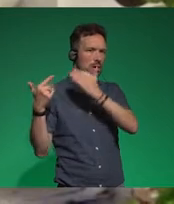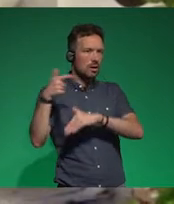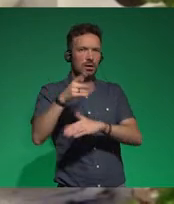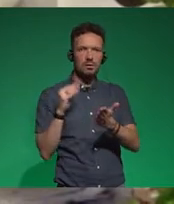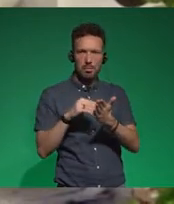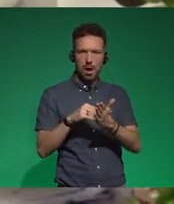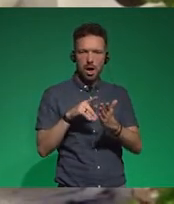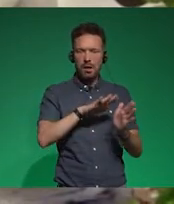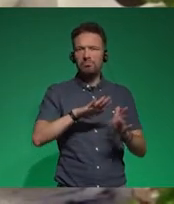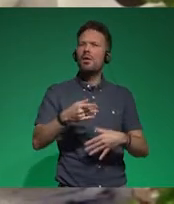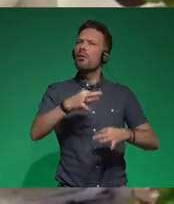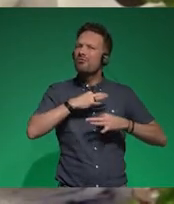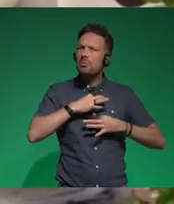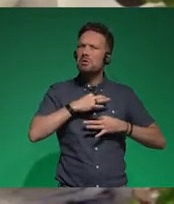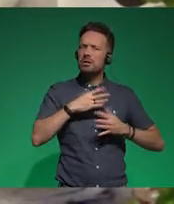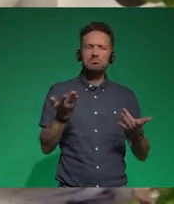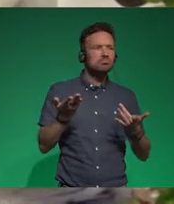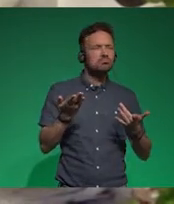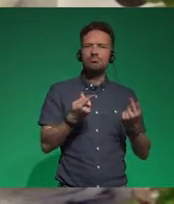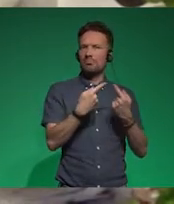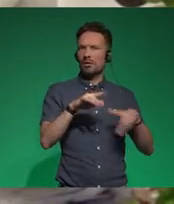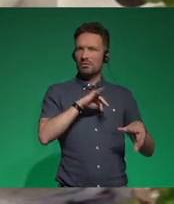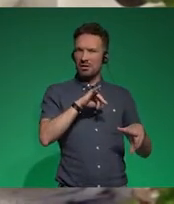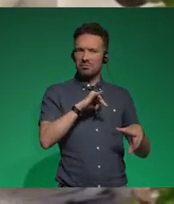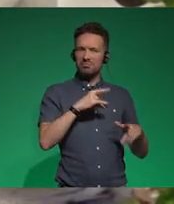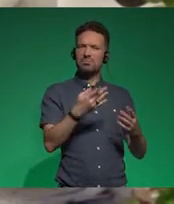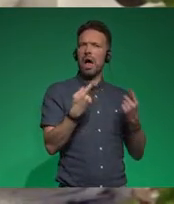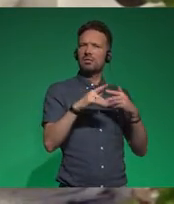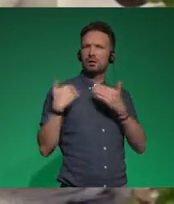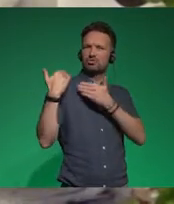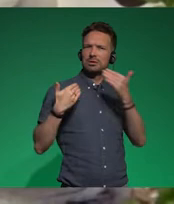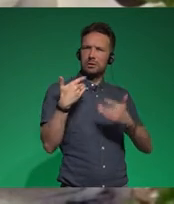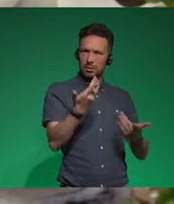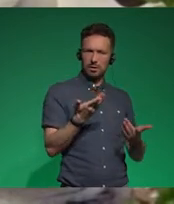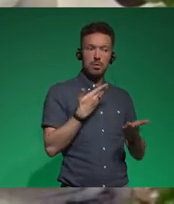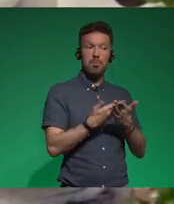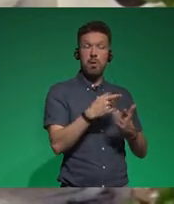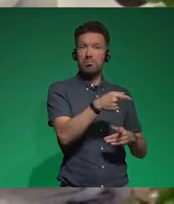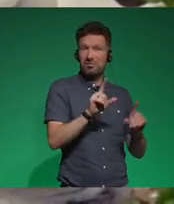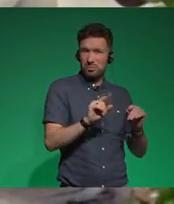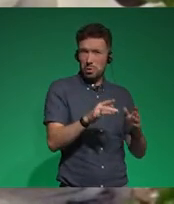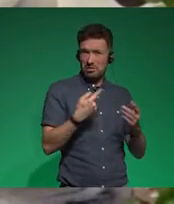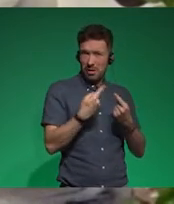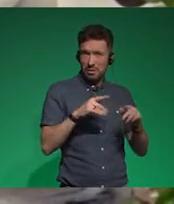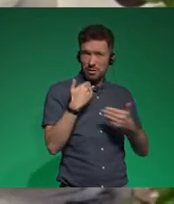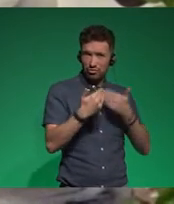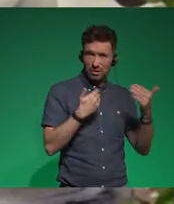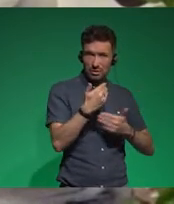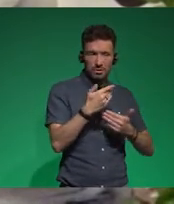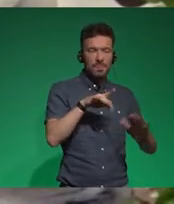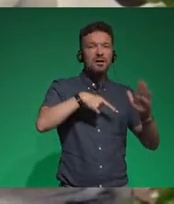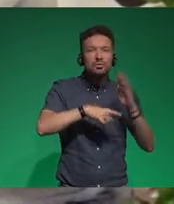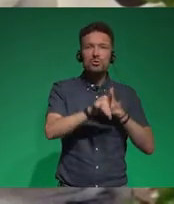of alternative history and the history coming from the people, coming from the bottom